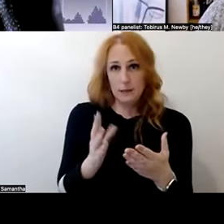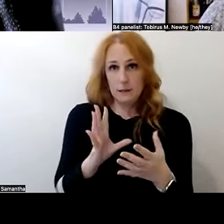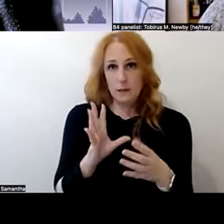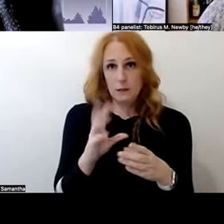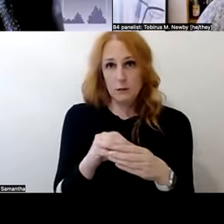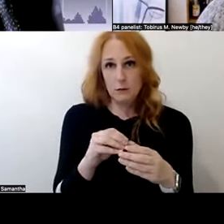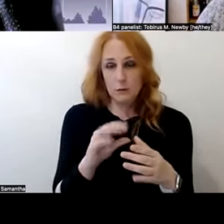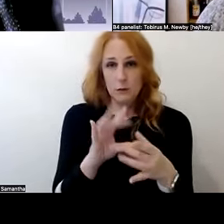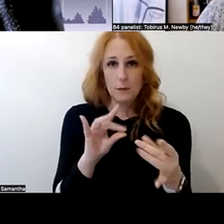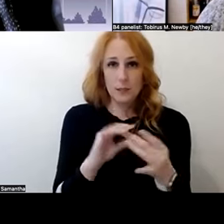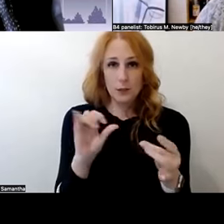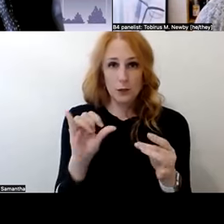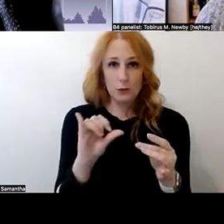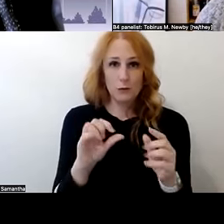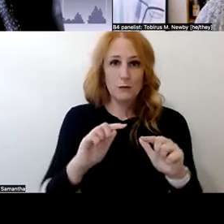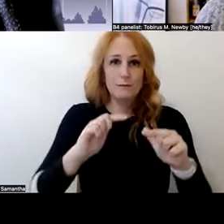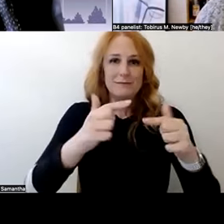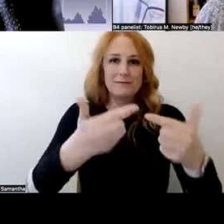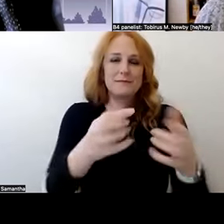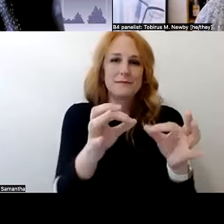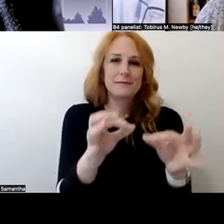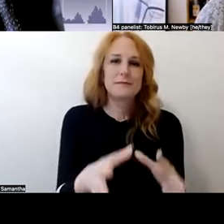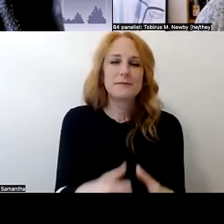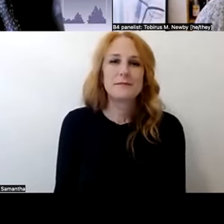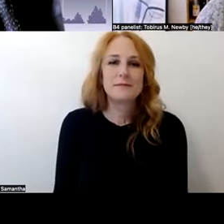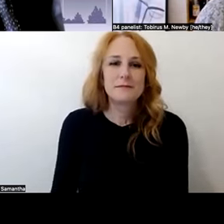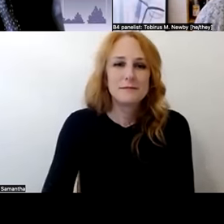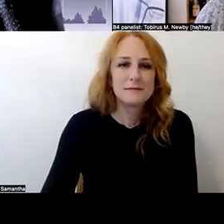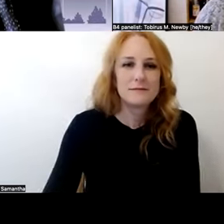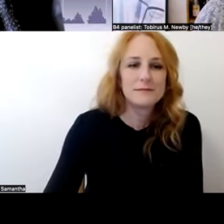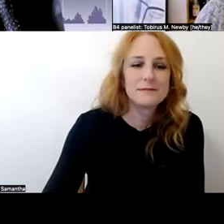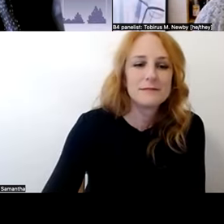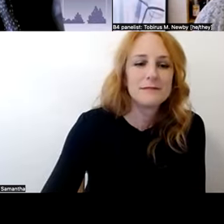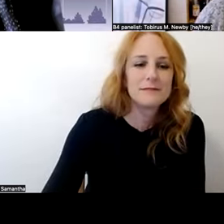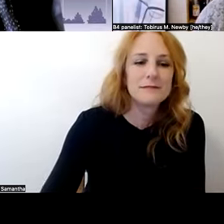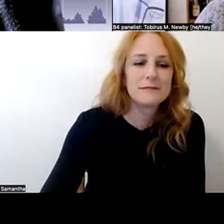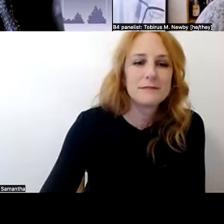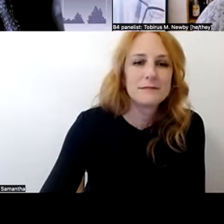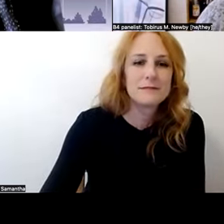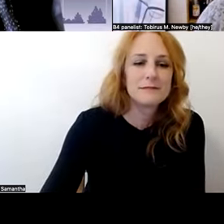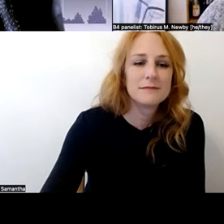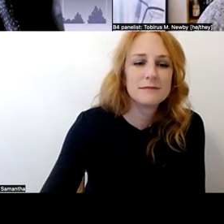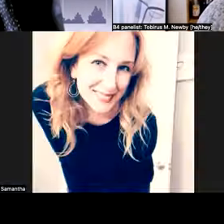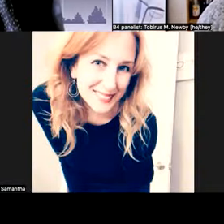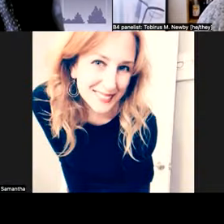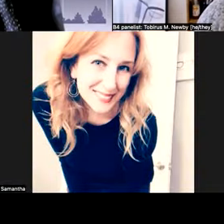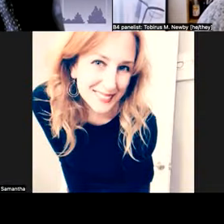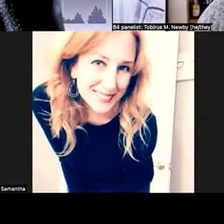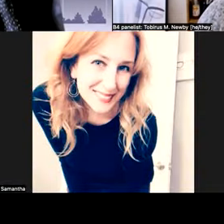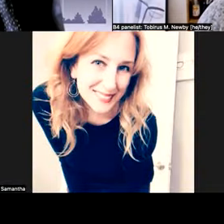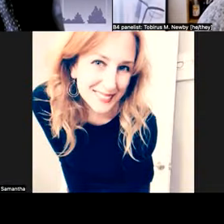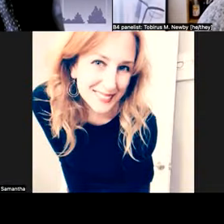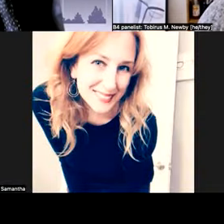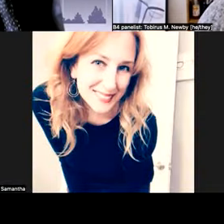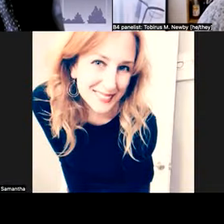trauma. When we are really committed to working on that, to continue to evolve in that, then I think we can hear each other and